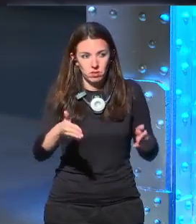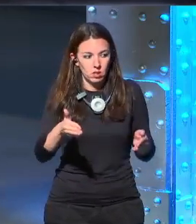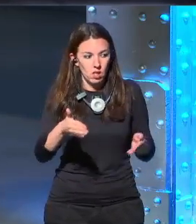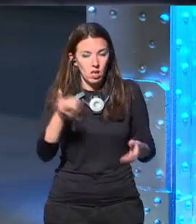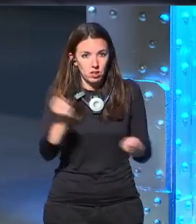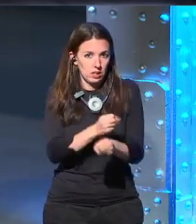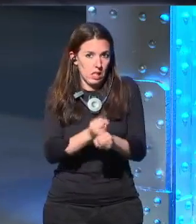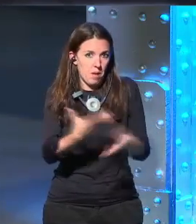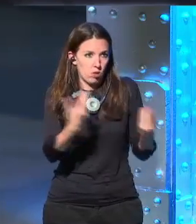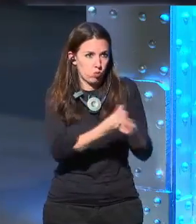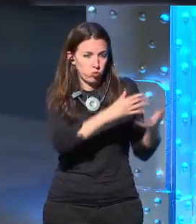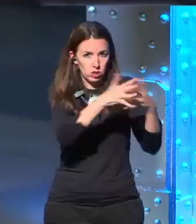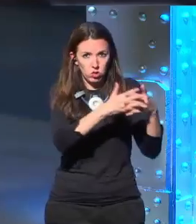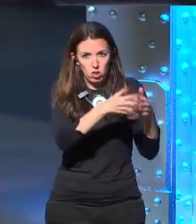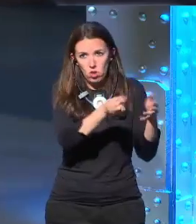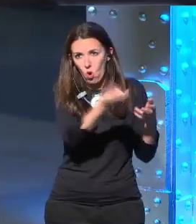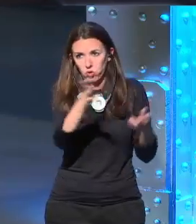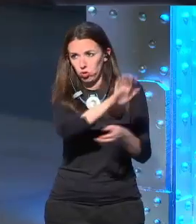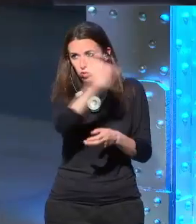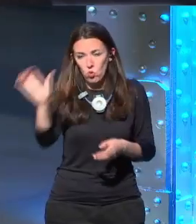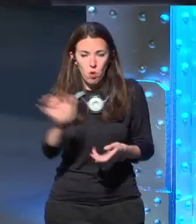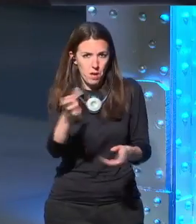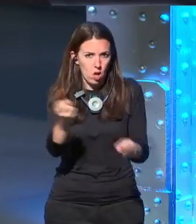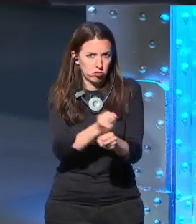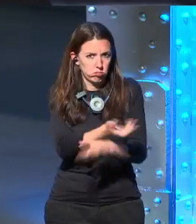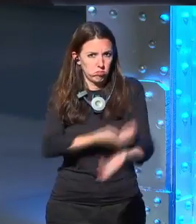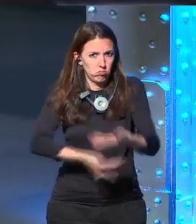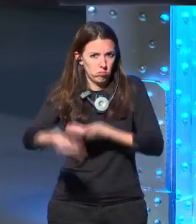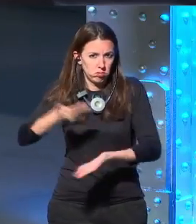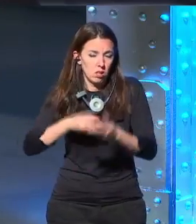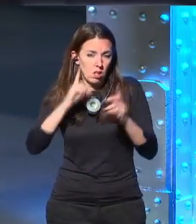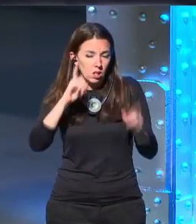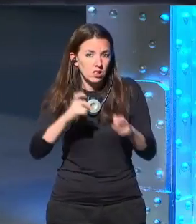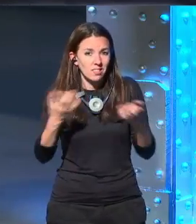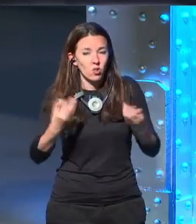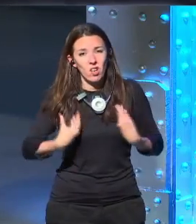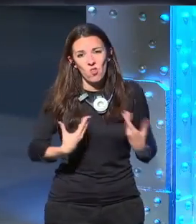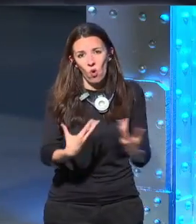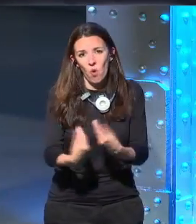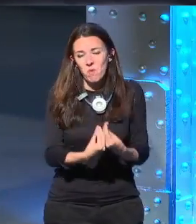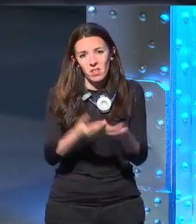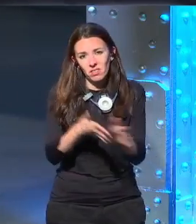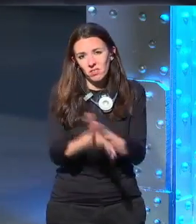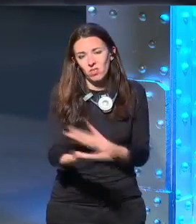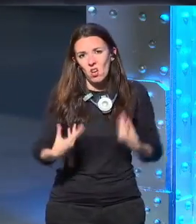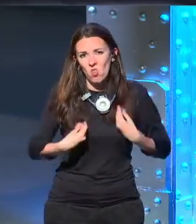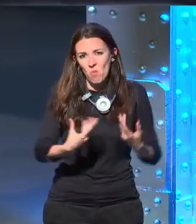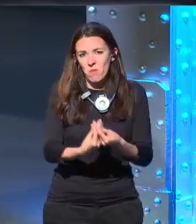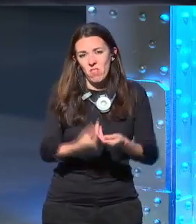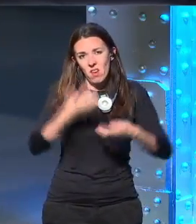are, working with the Aspen Institute in the United States and other Aspen Institutes across Europe, ensuring that